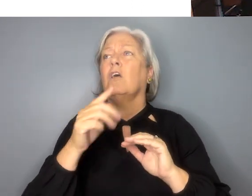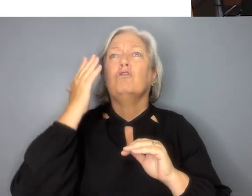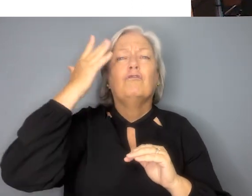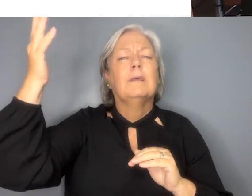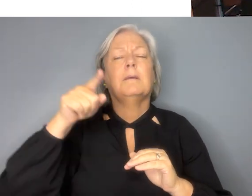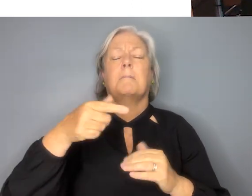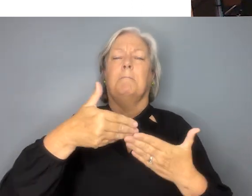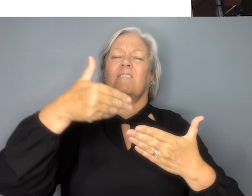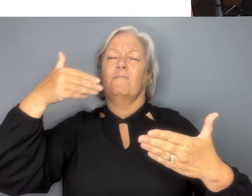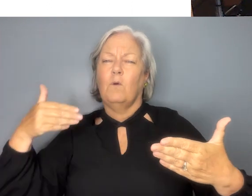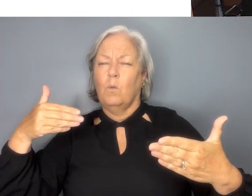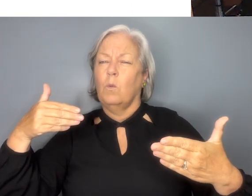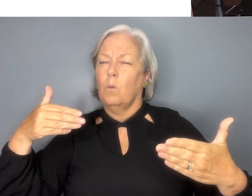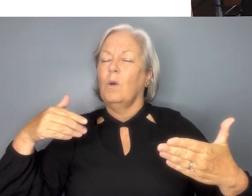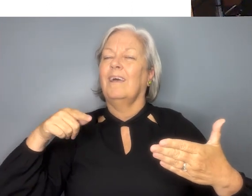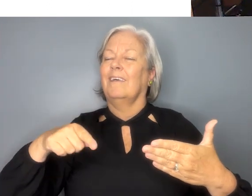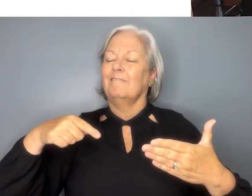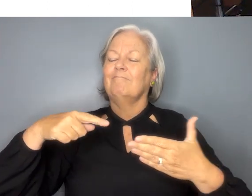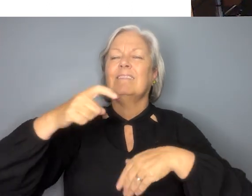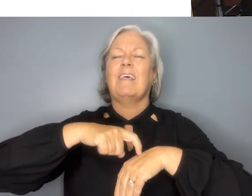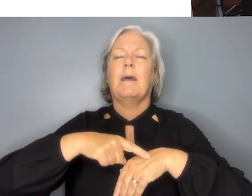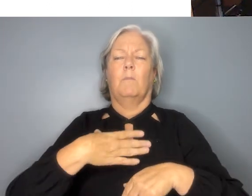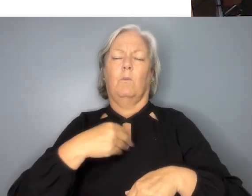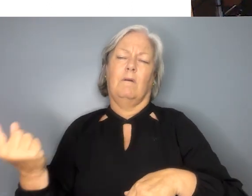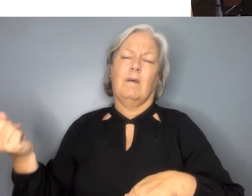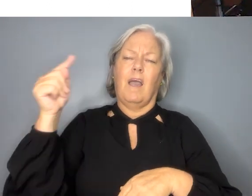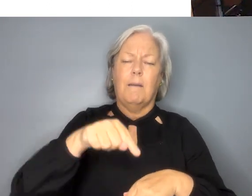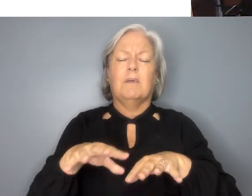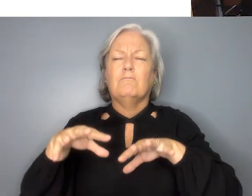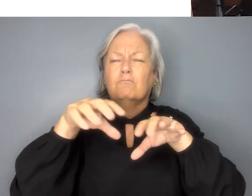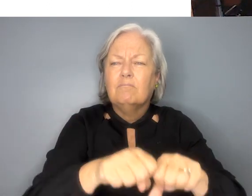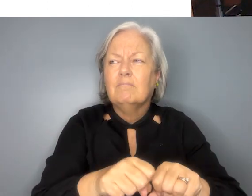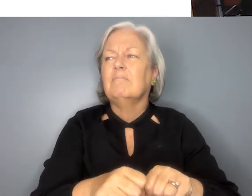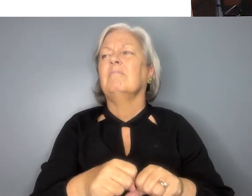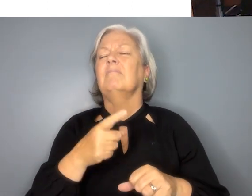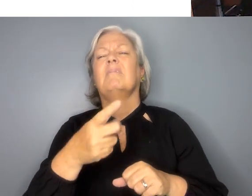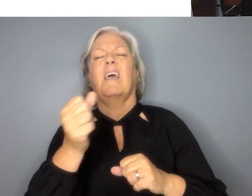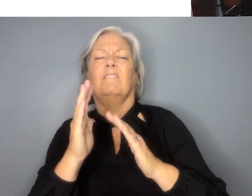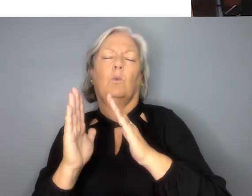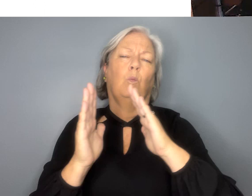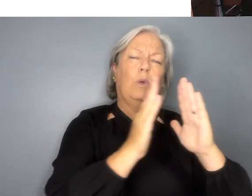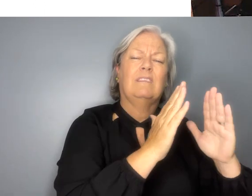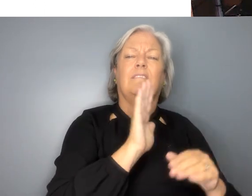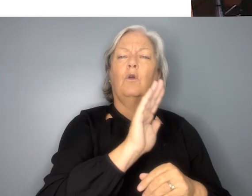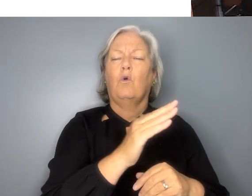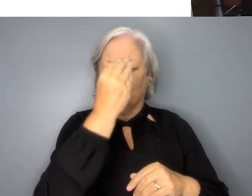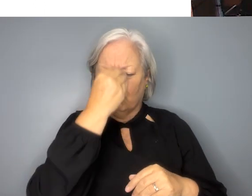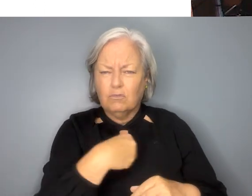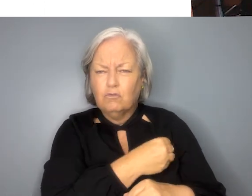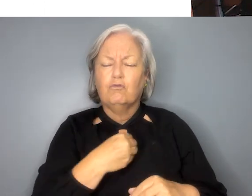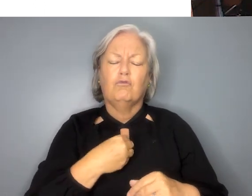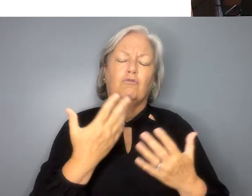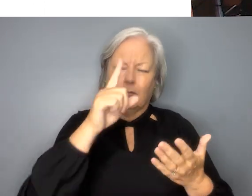colonisation in this country. And then we had a lot of influence through introduction of Western religions and Western philosophies in